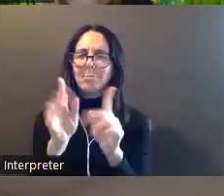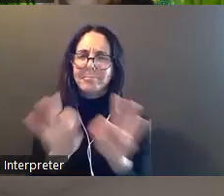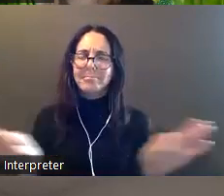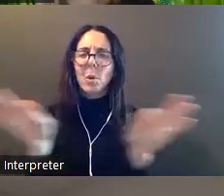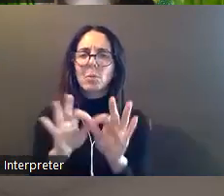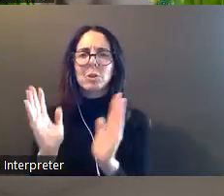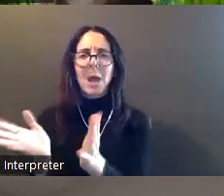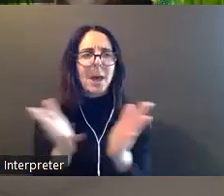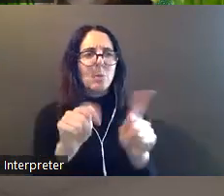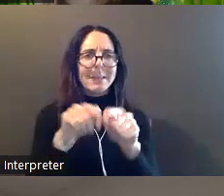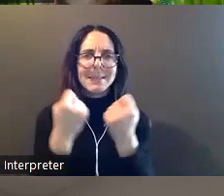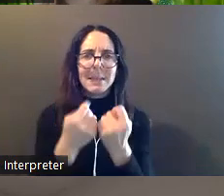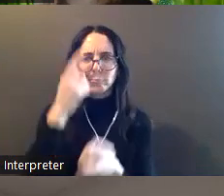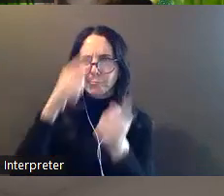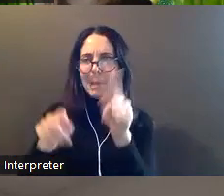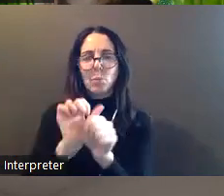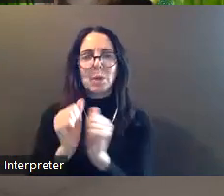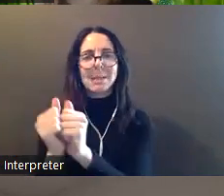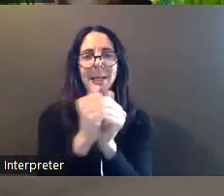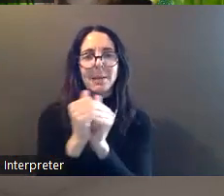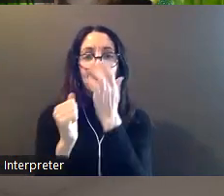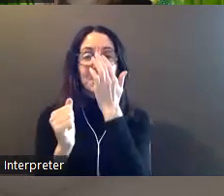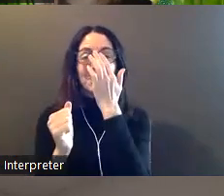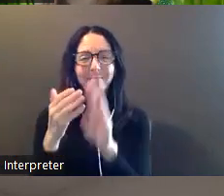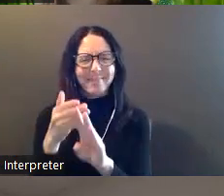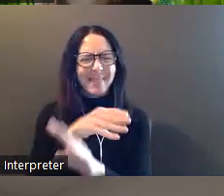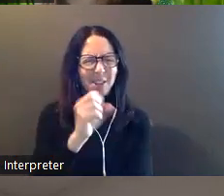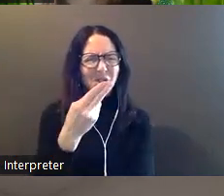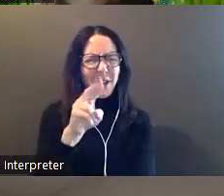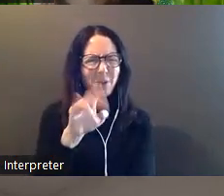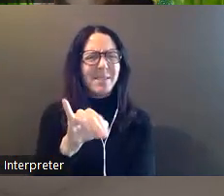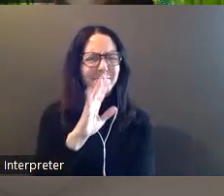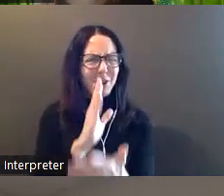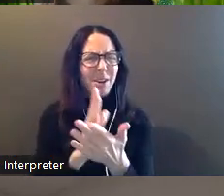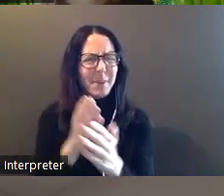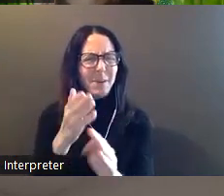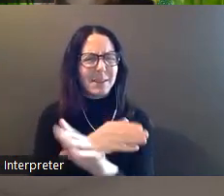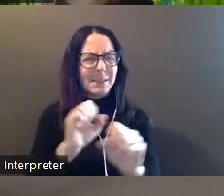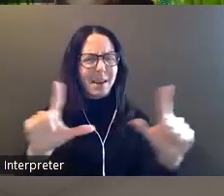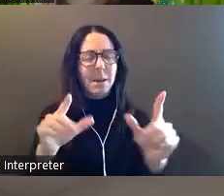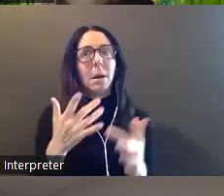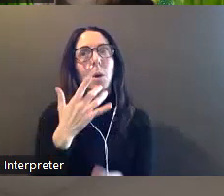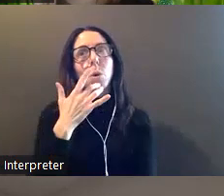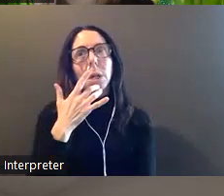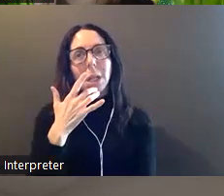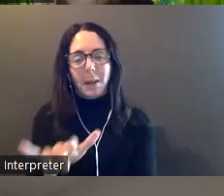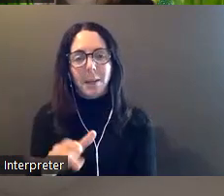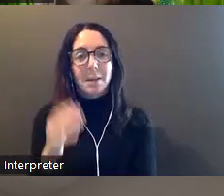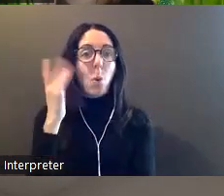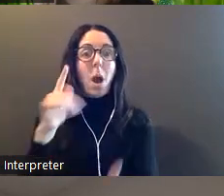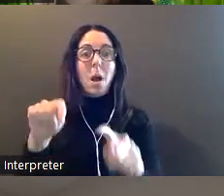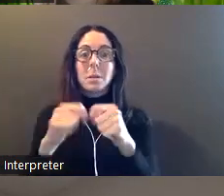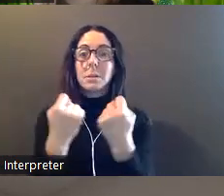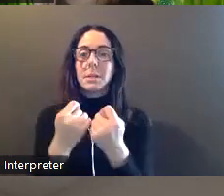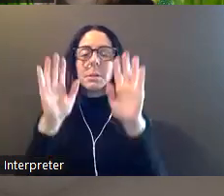and work together. And I think, as Sheri mentioned in a previous slide, we are very lucky to have an amazing team,